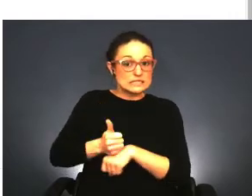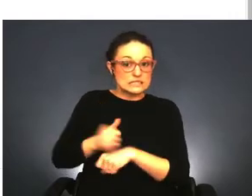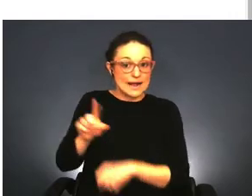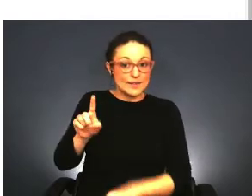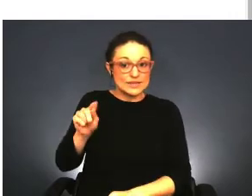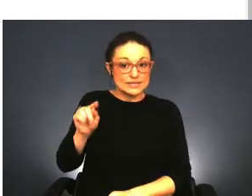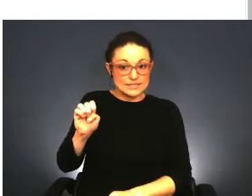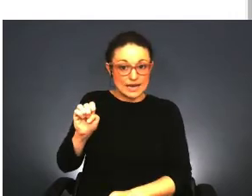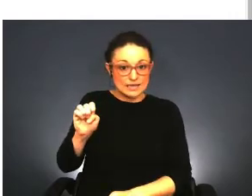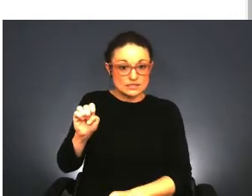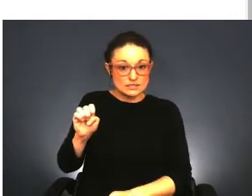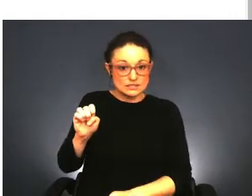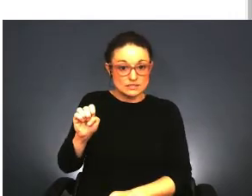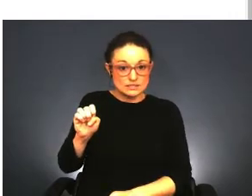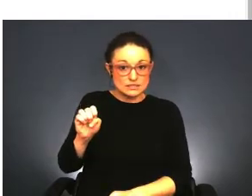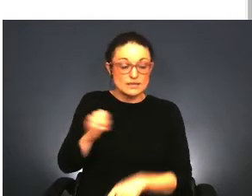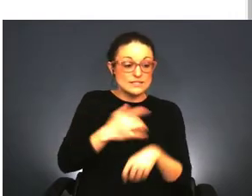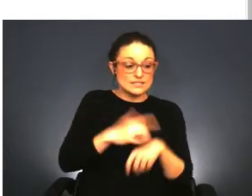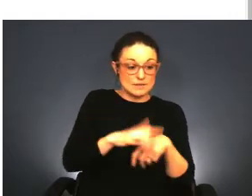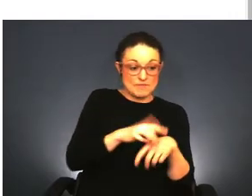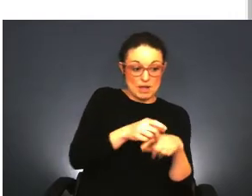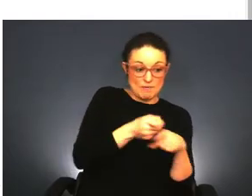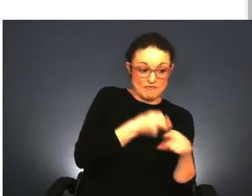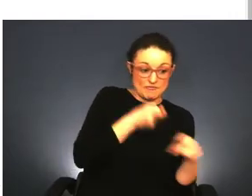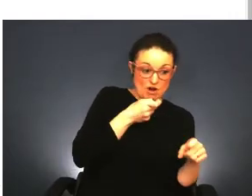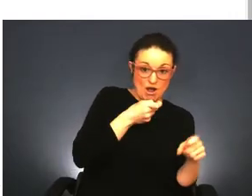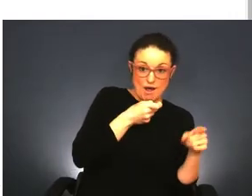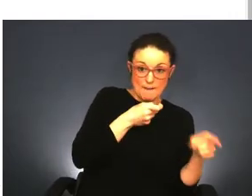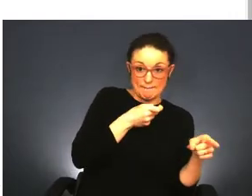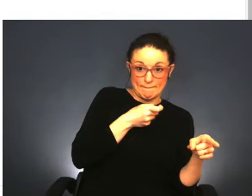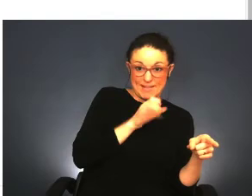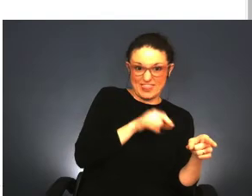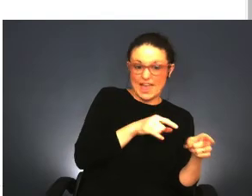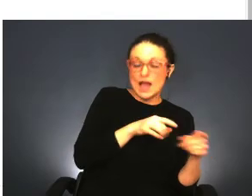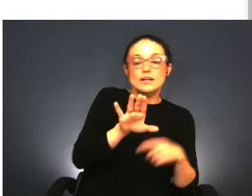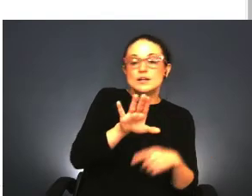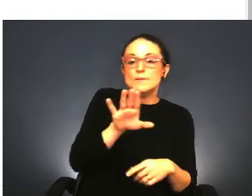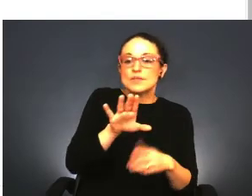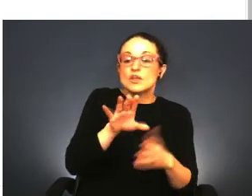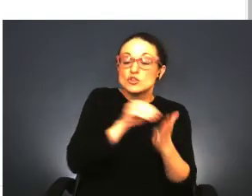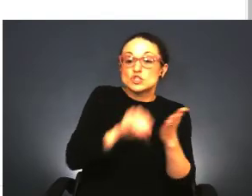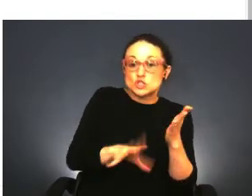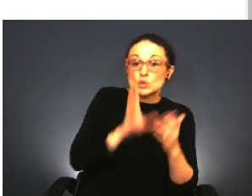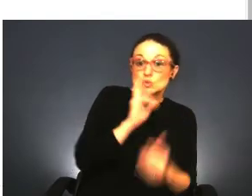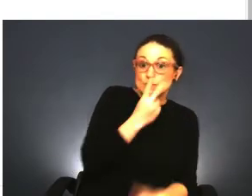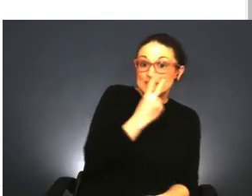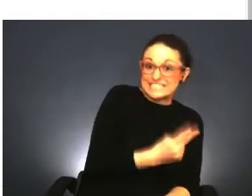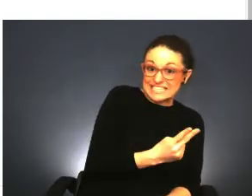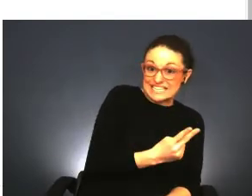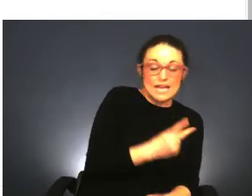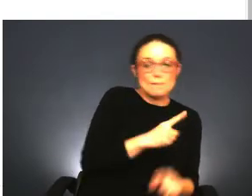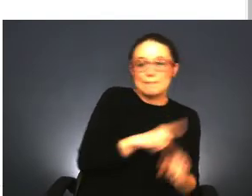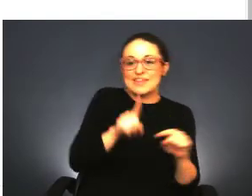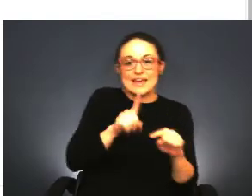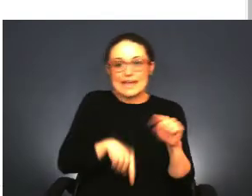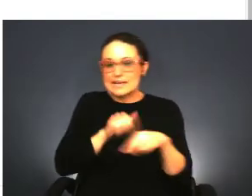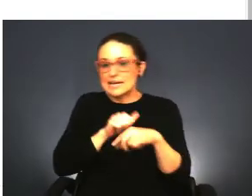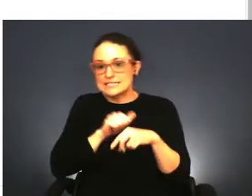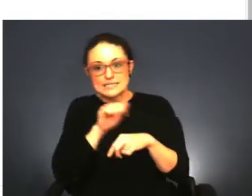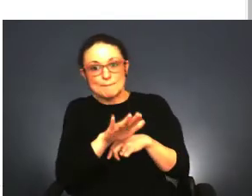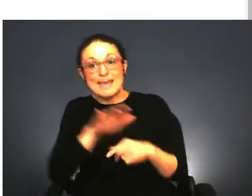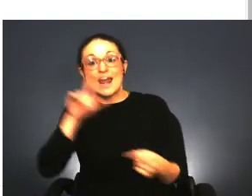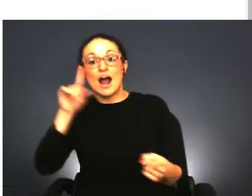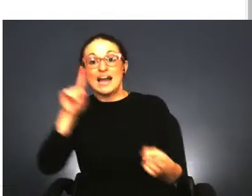the available from date. Now students won't see this. They won't, and they'll see it, but they won't be able to submit work until